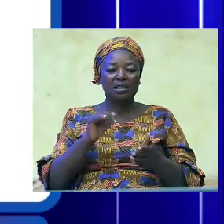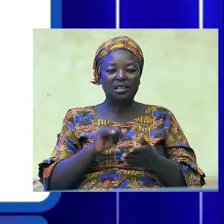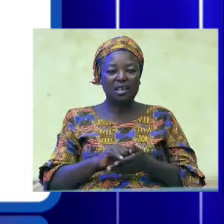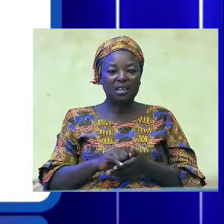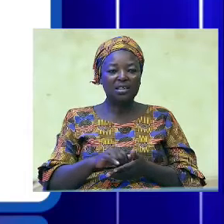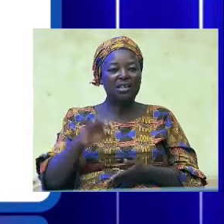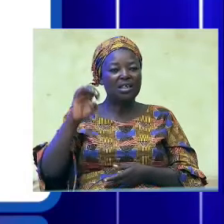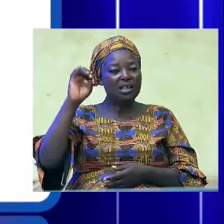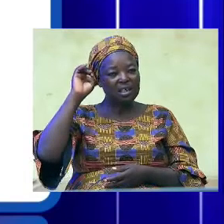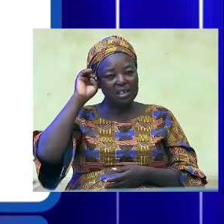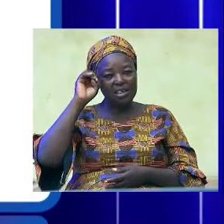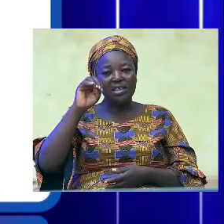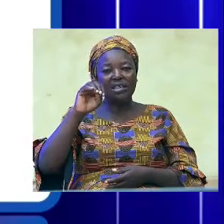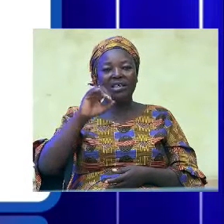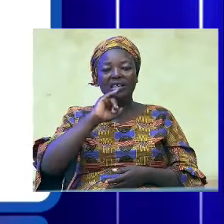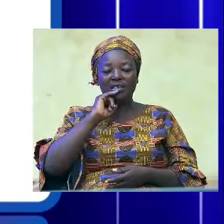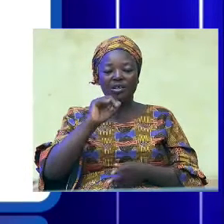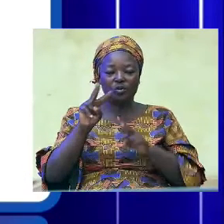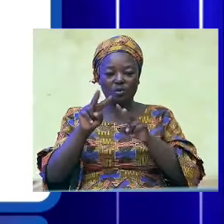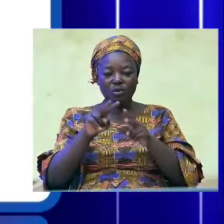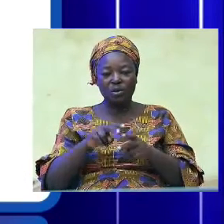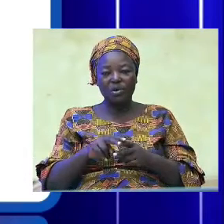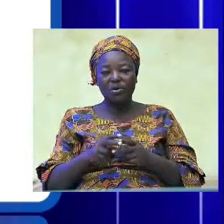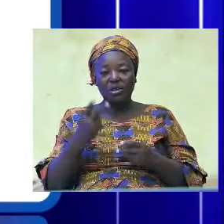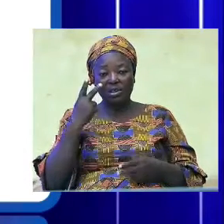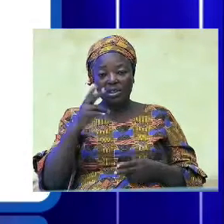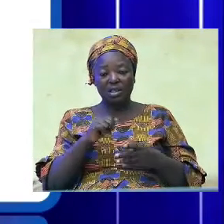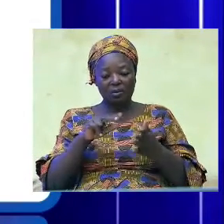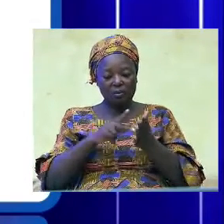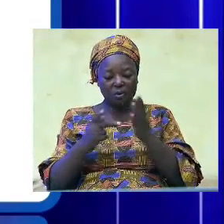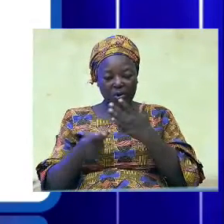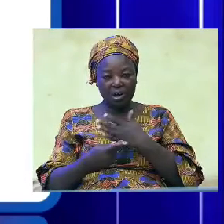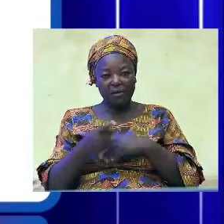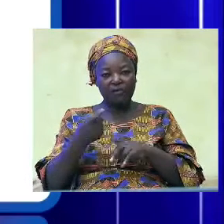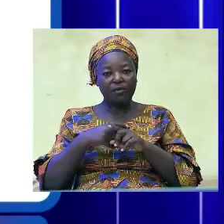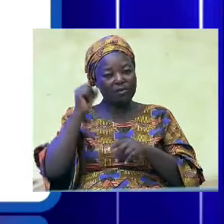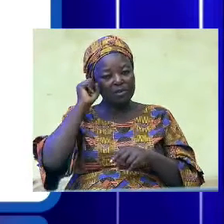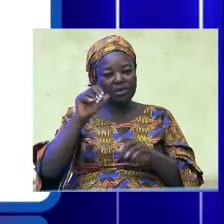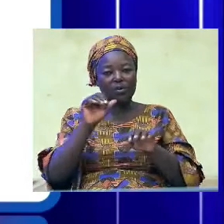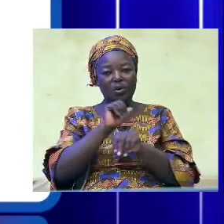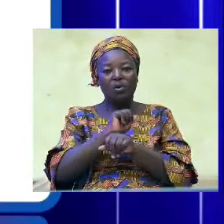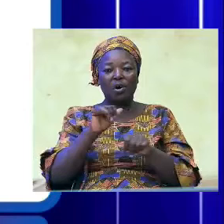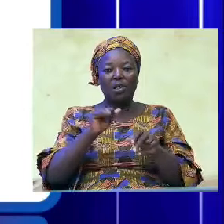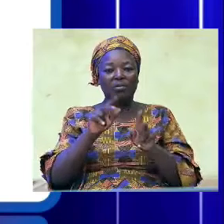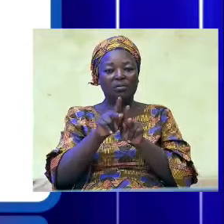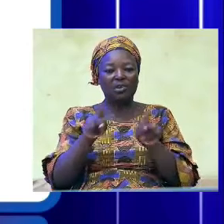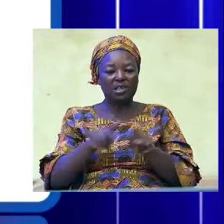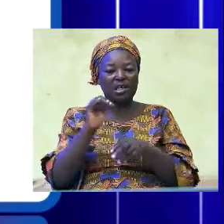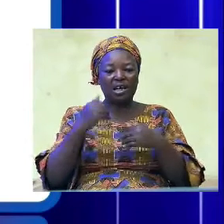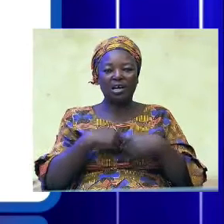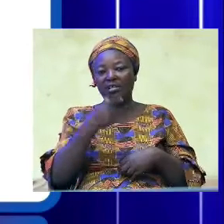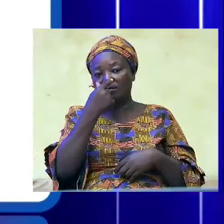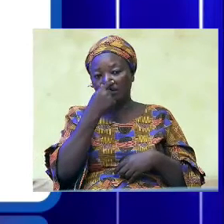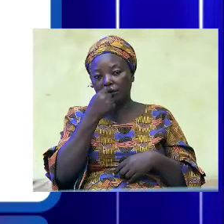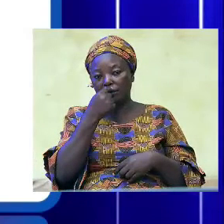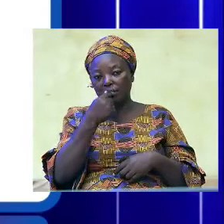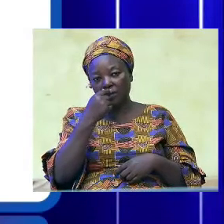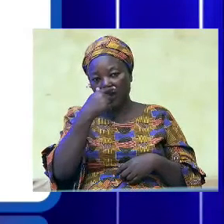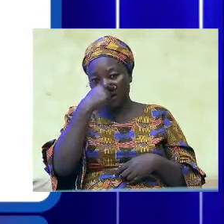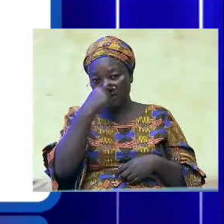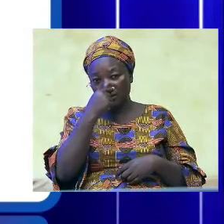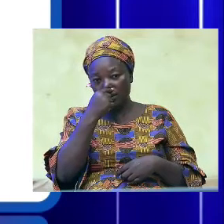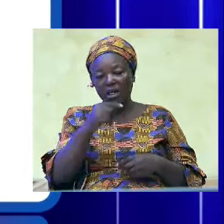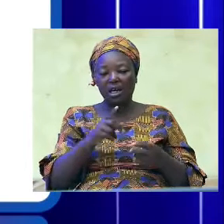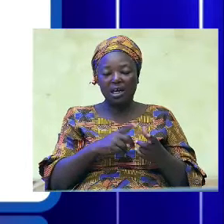Am Aisosa wrote, I am watching from my workplace. I had running nose, and I